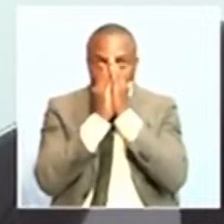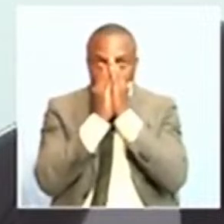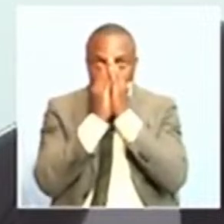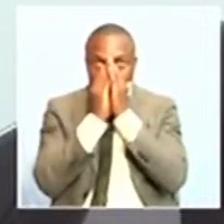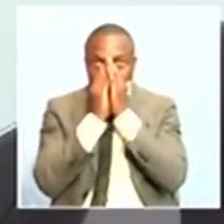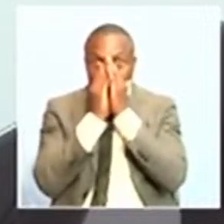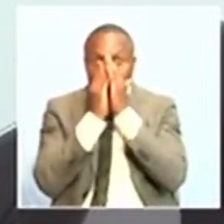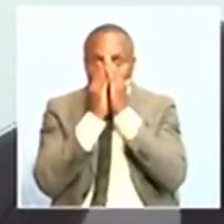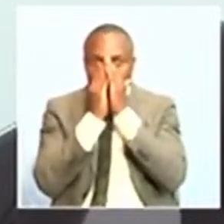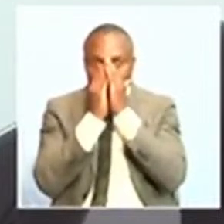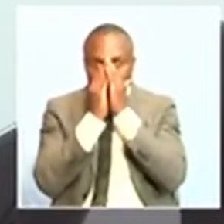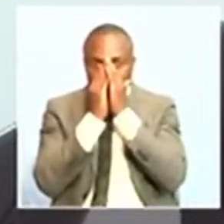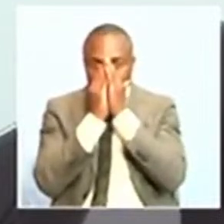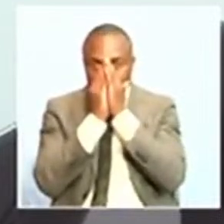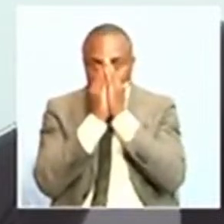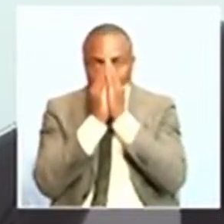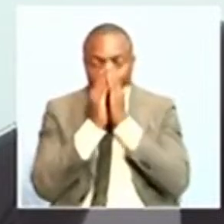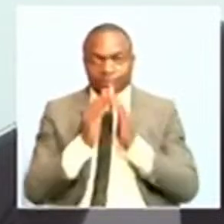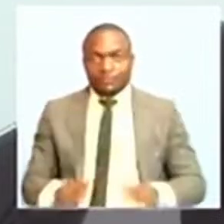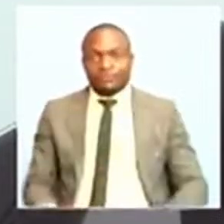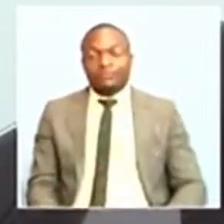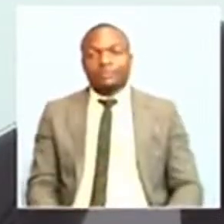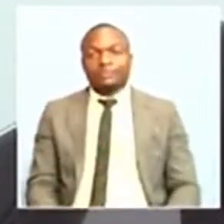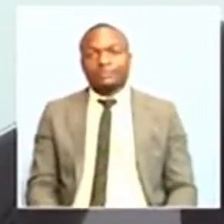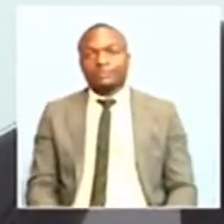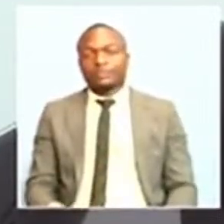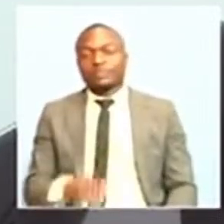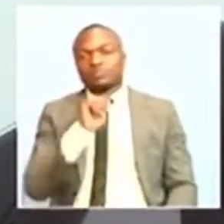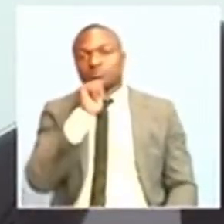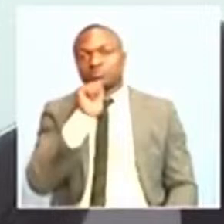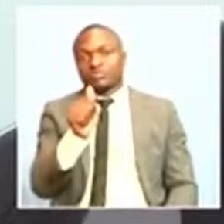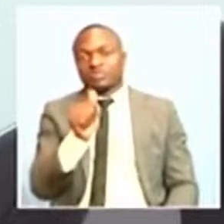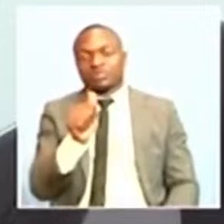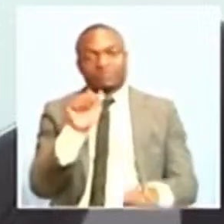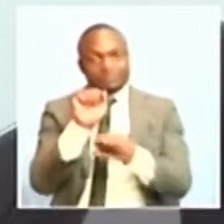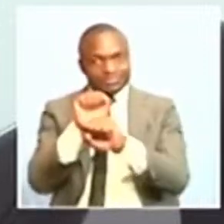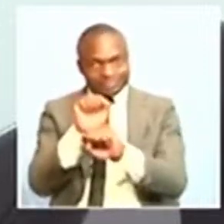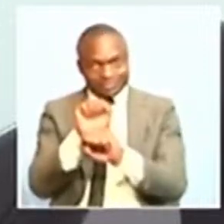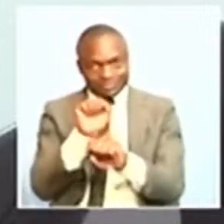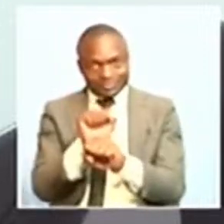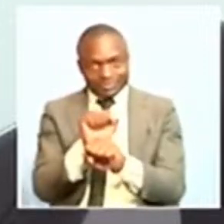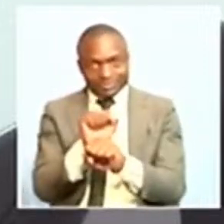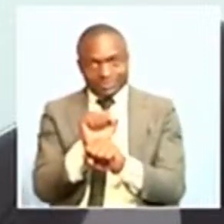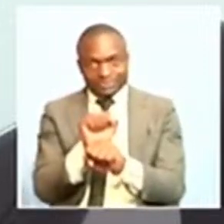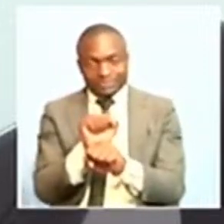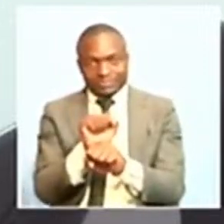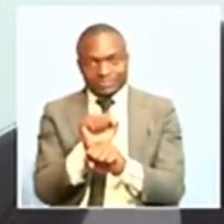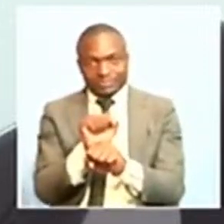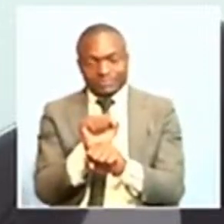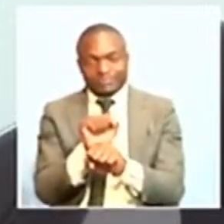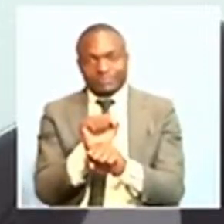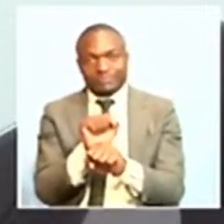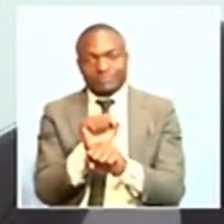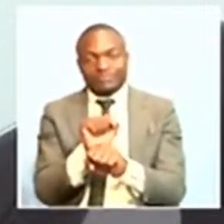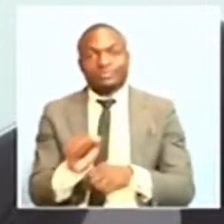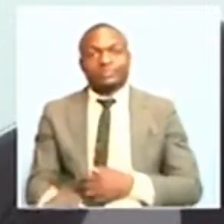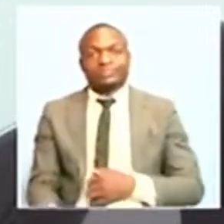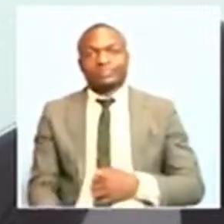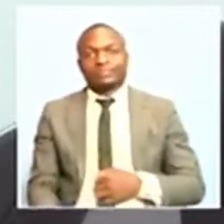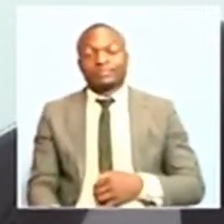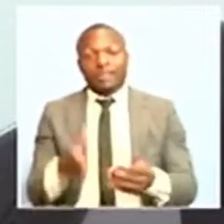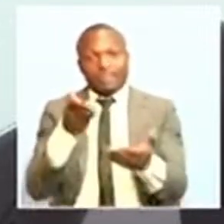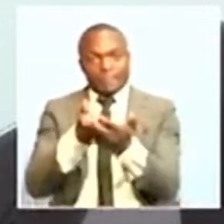causing these taxpayers or agents not to further operate. So by placing